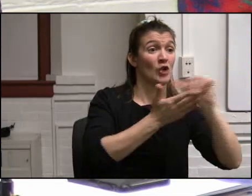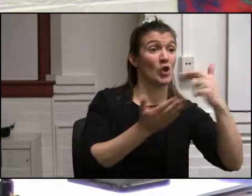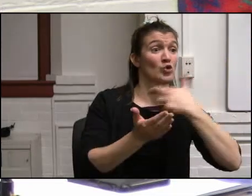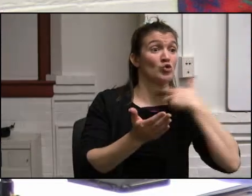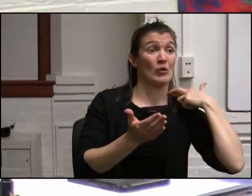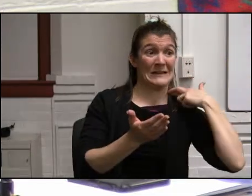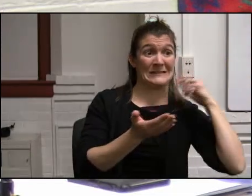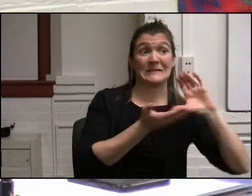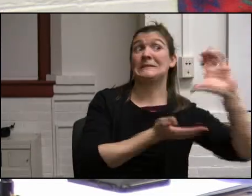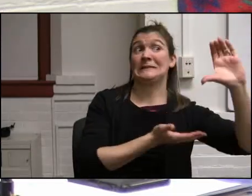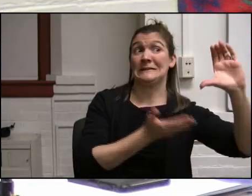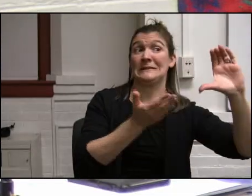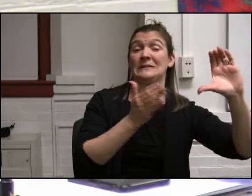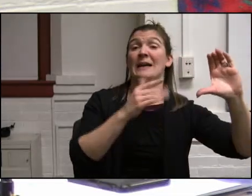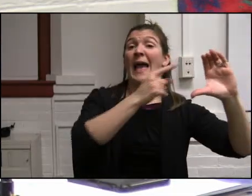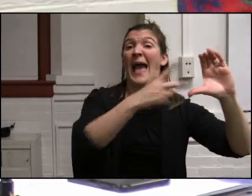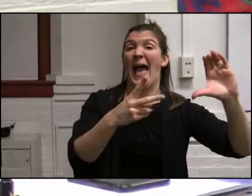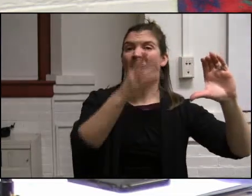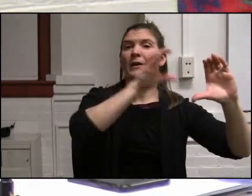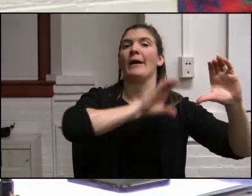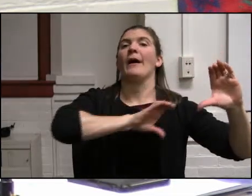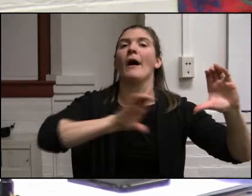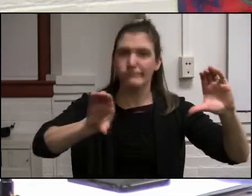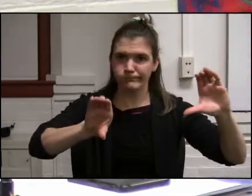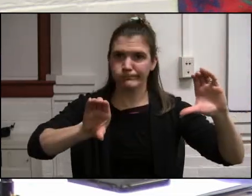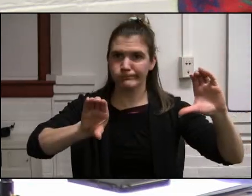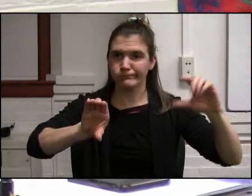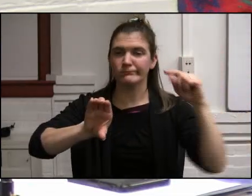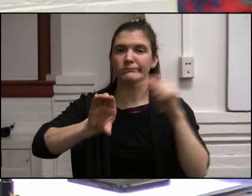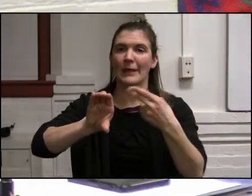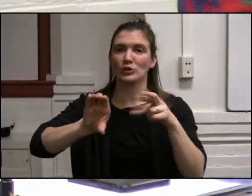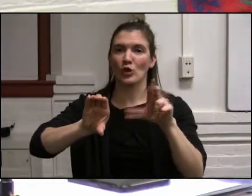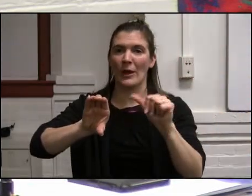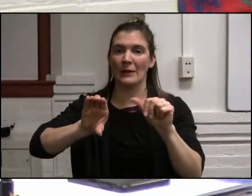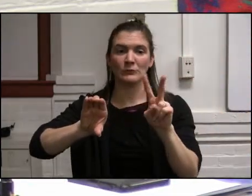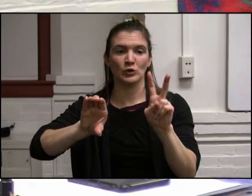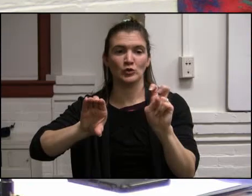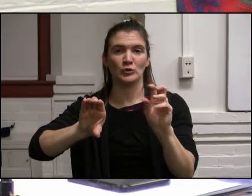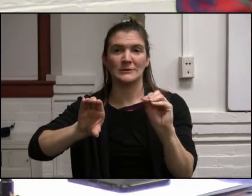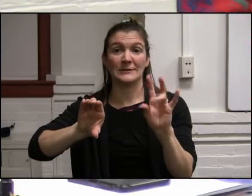$415,000. If we did expend that 50%, it would be